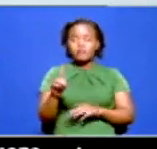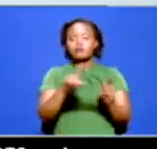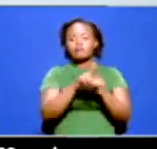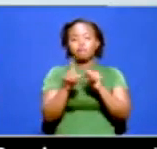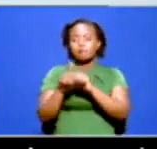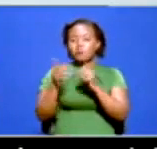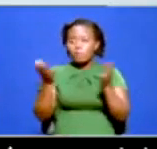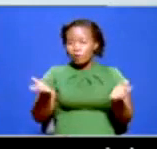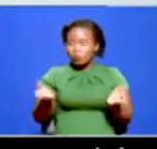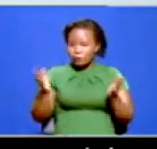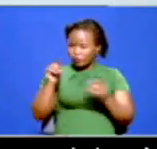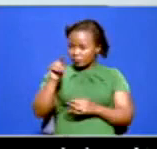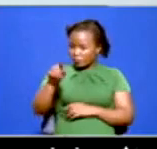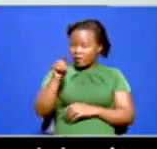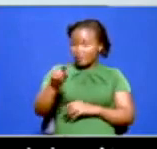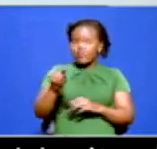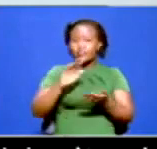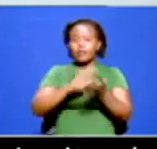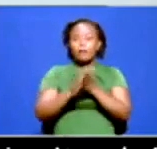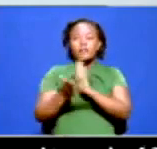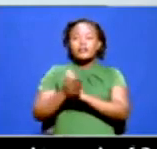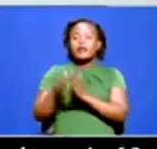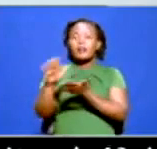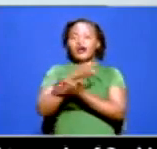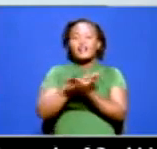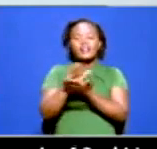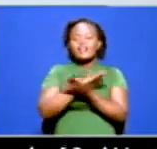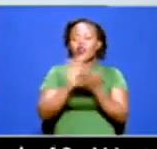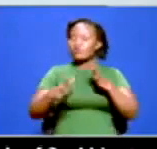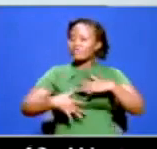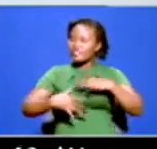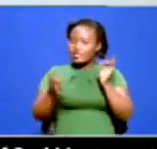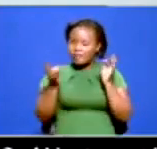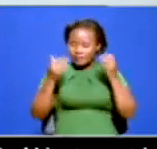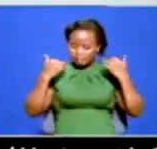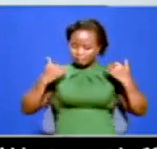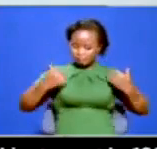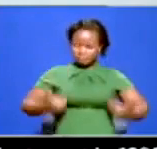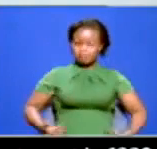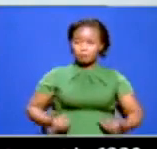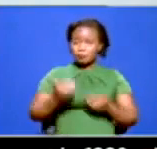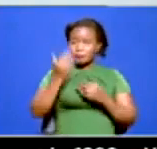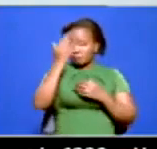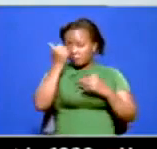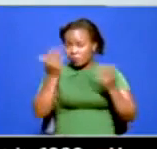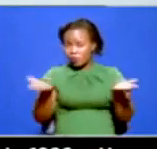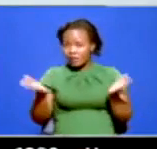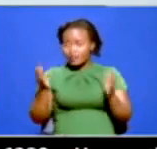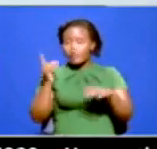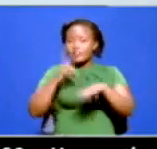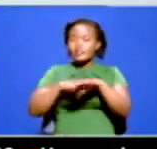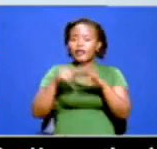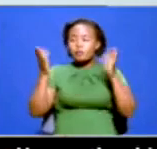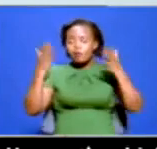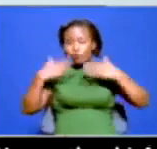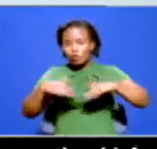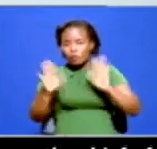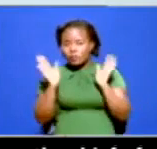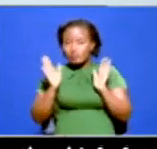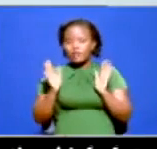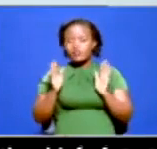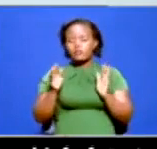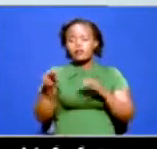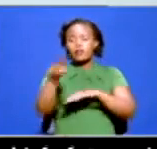And obviously, that became an area of interest for me because immediately completing this National Defense